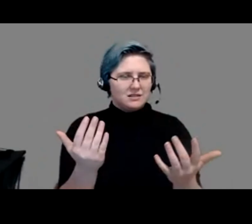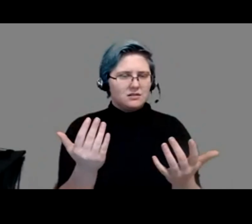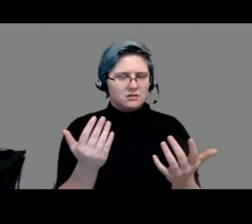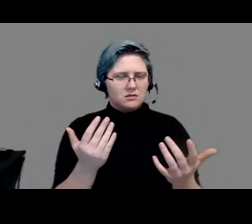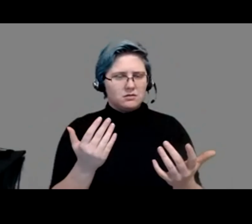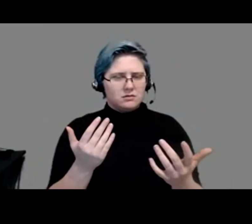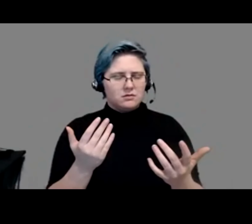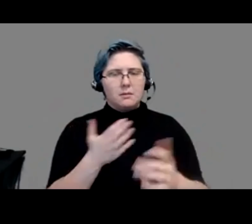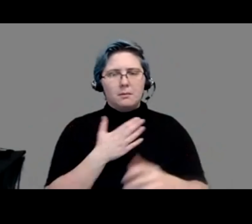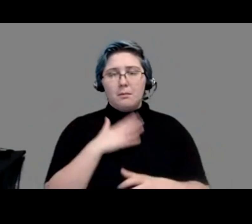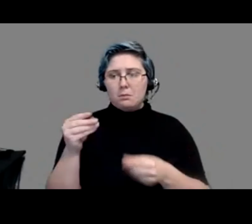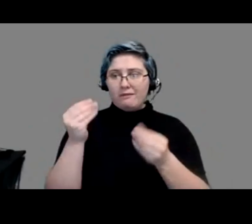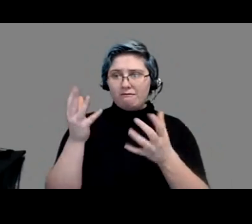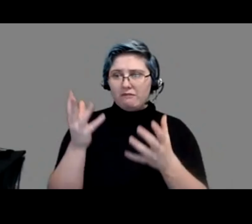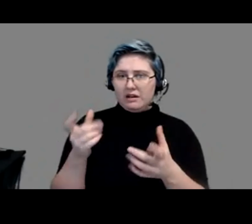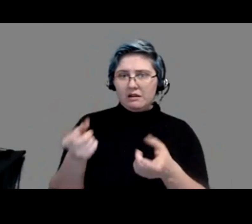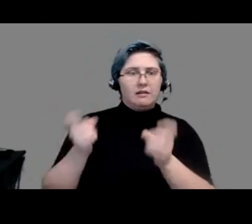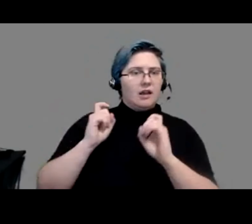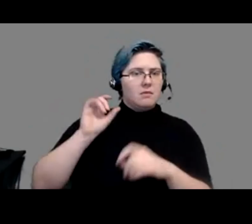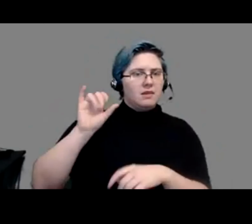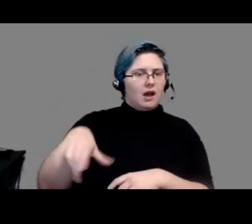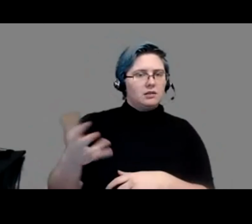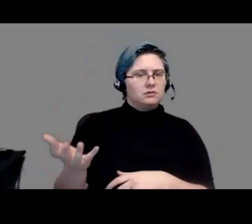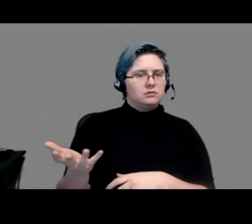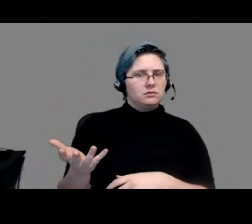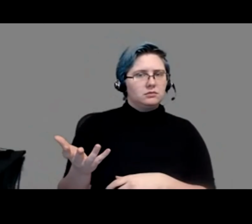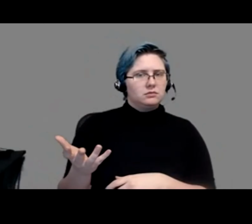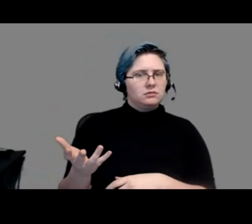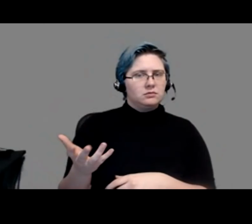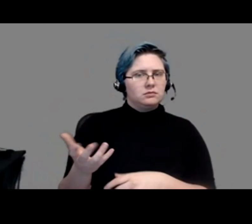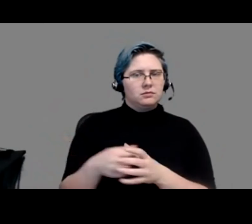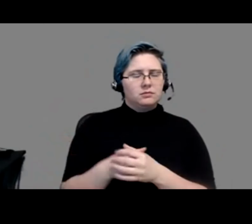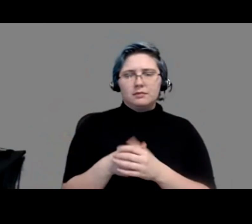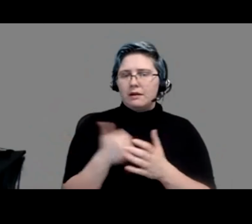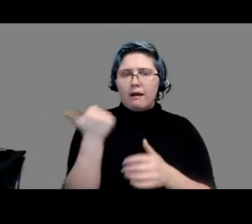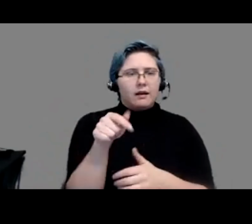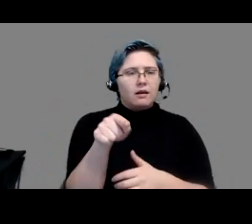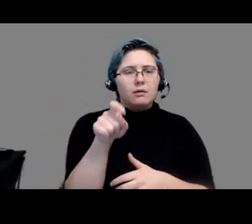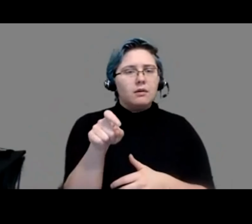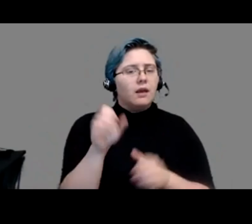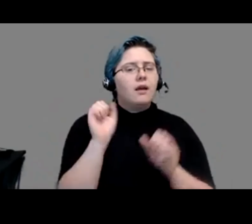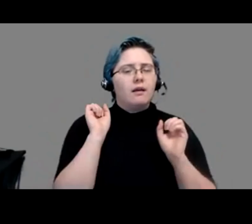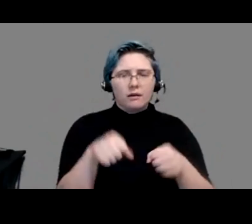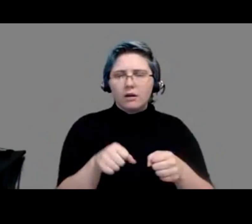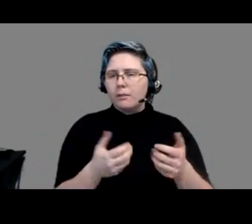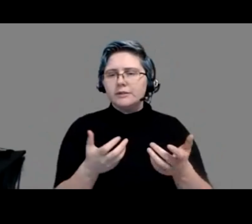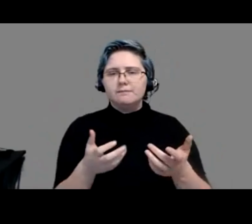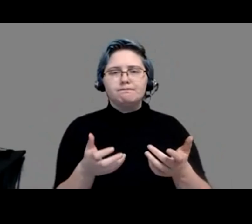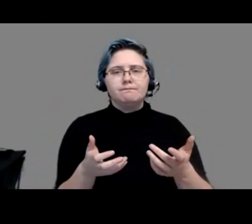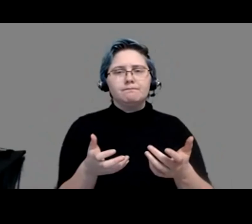so my provider provided that for me. So anything you need, it could be